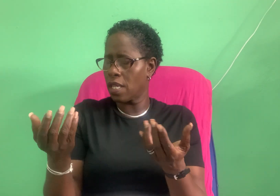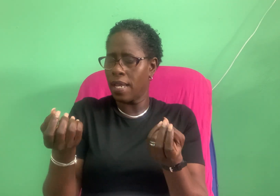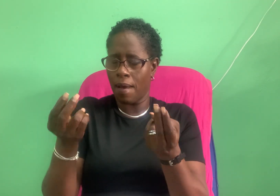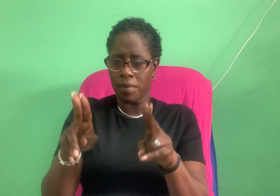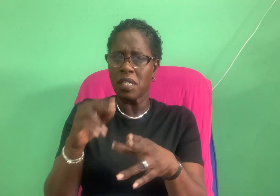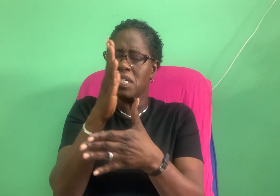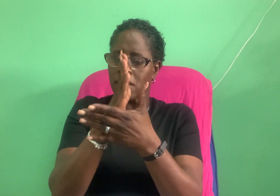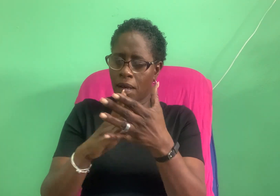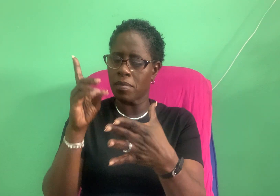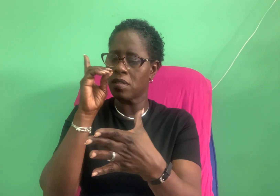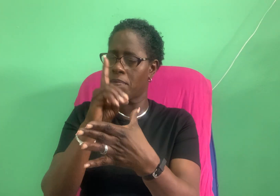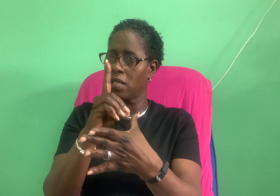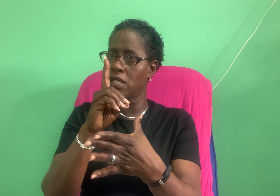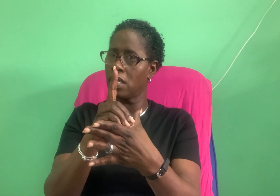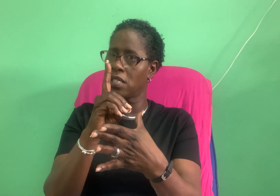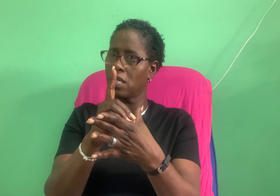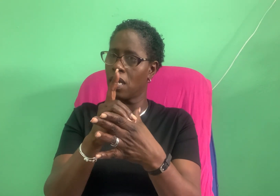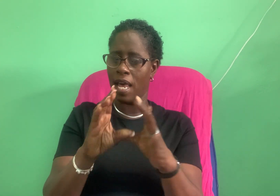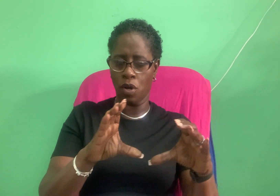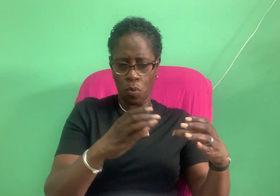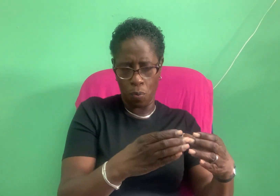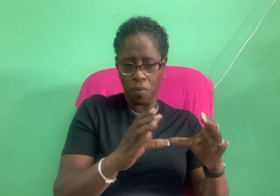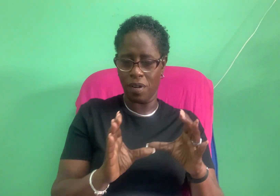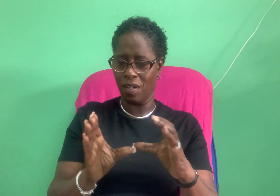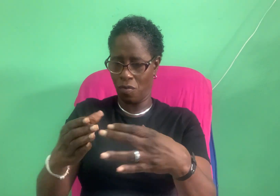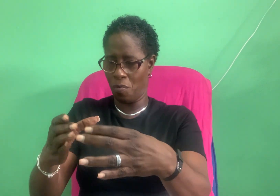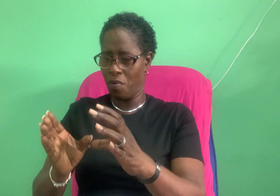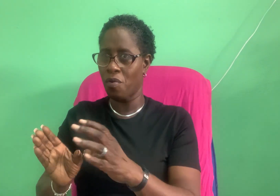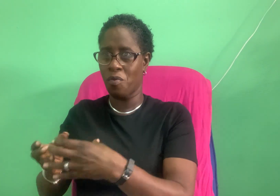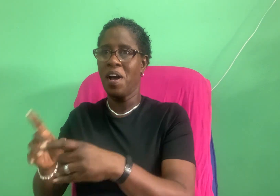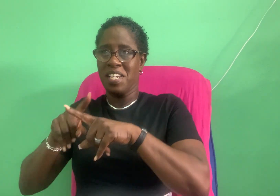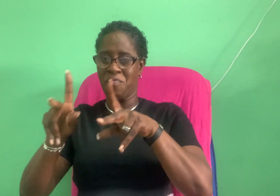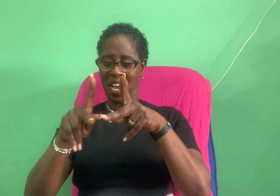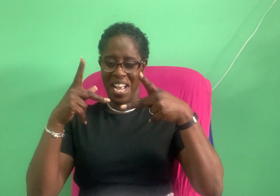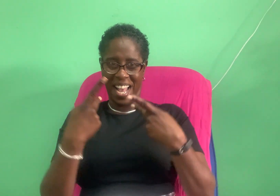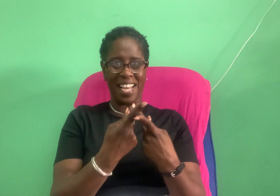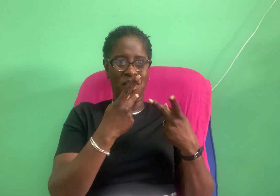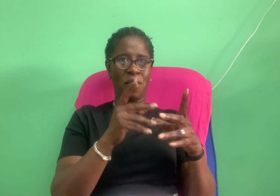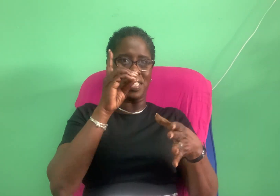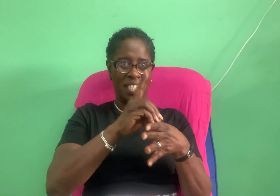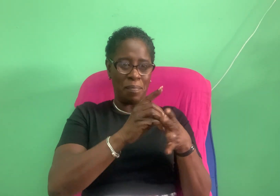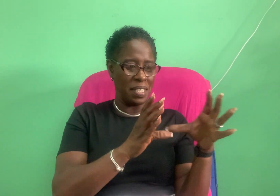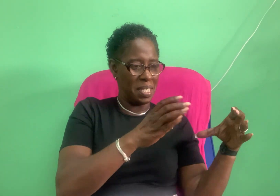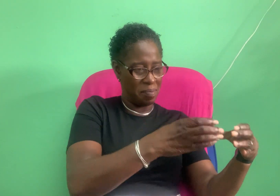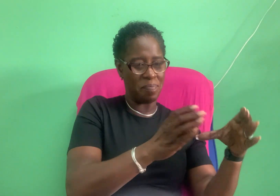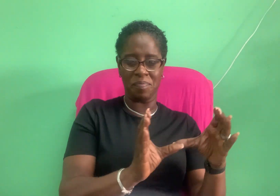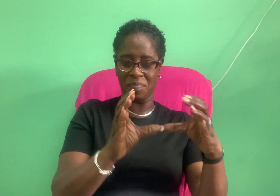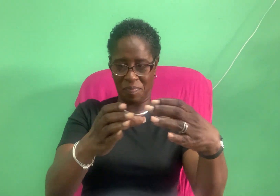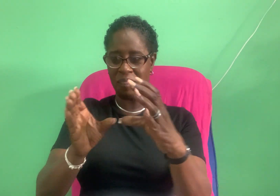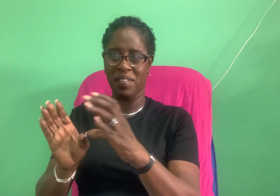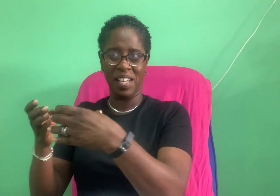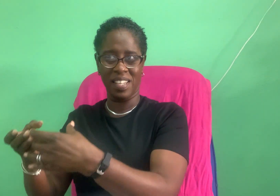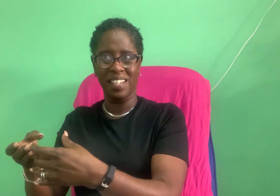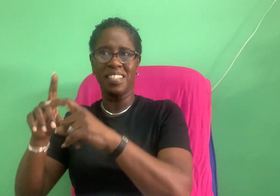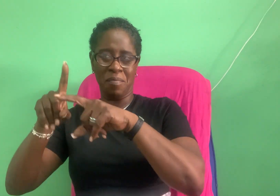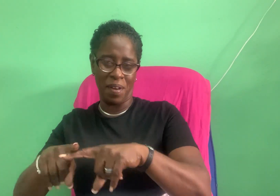some disabilities that are classified different ways based on whether they were diagnosed in the developmental years or in adulthood. And so